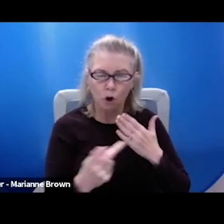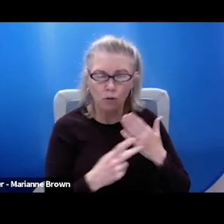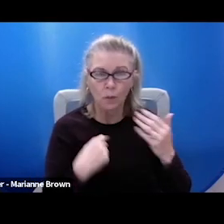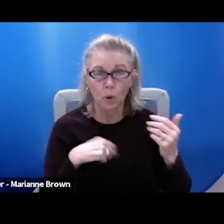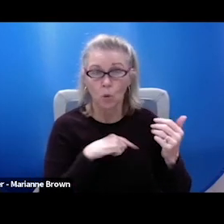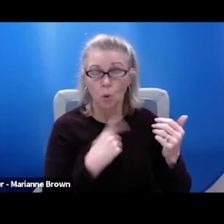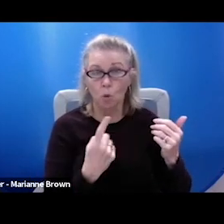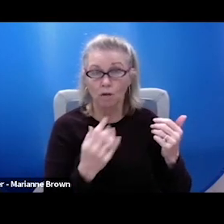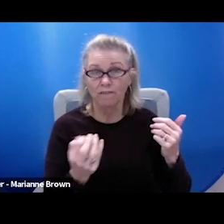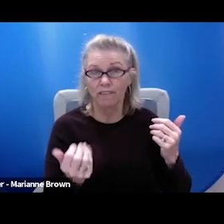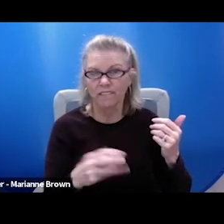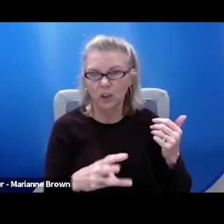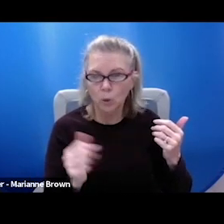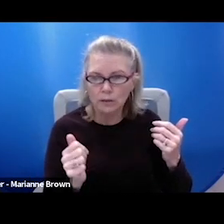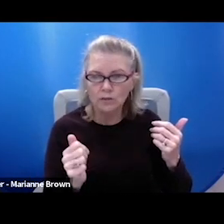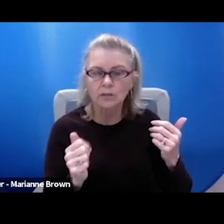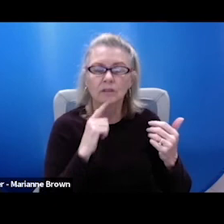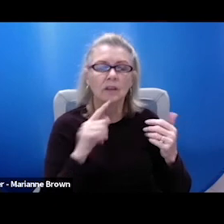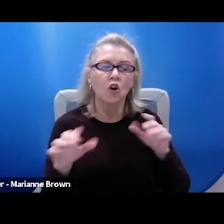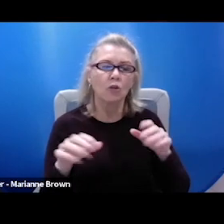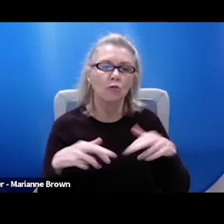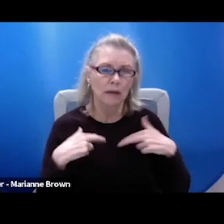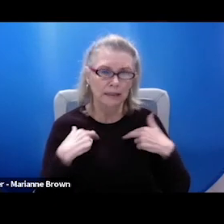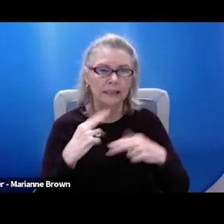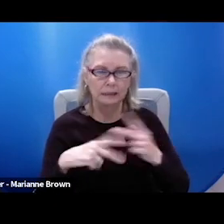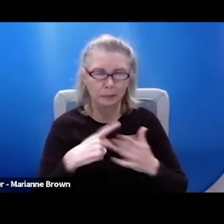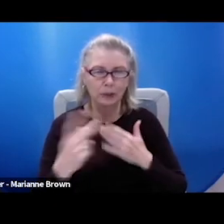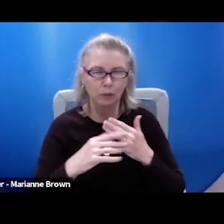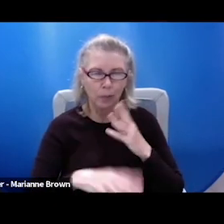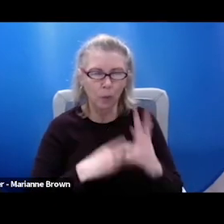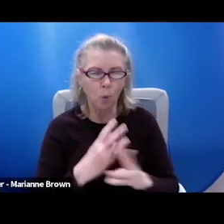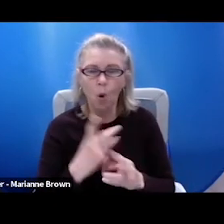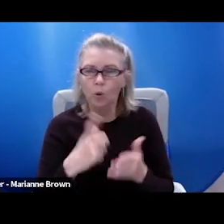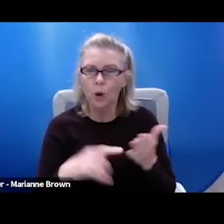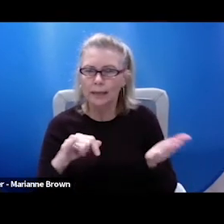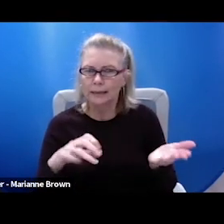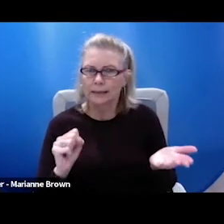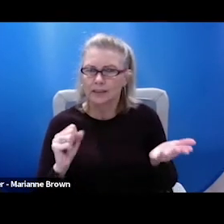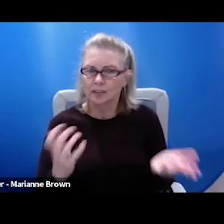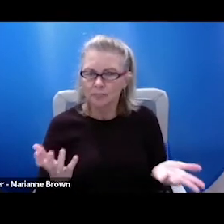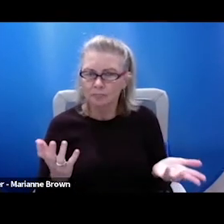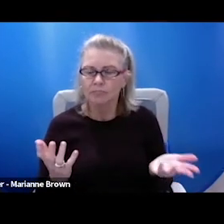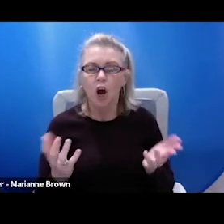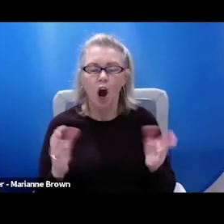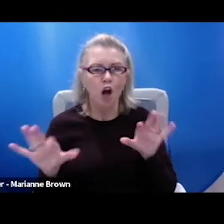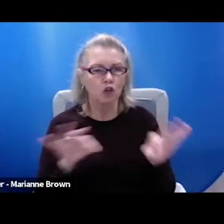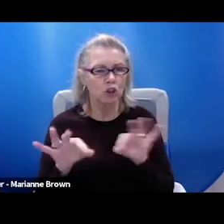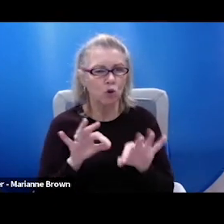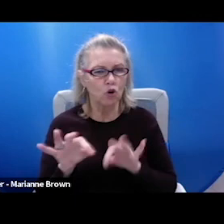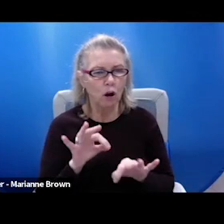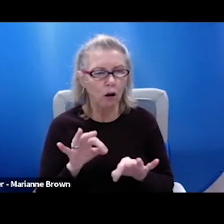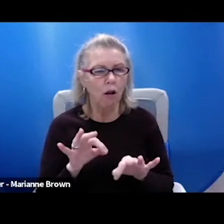fewest curatorial programs, residency programs in the world. So what is a curatorial residency? It